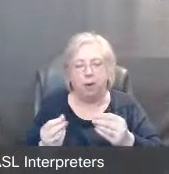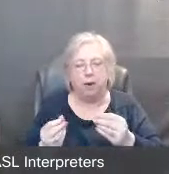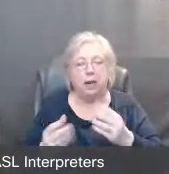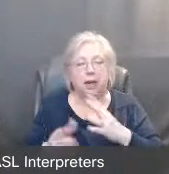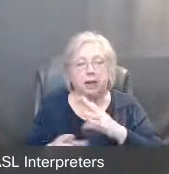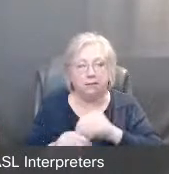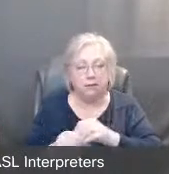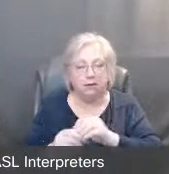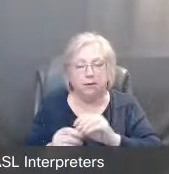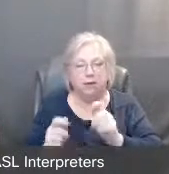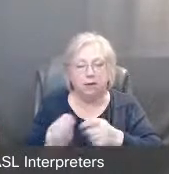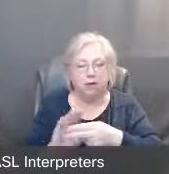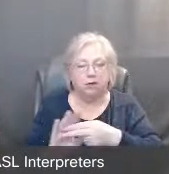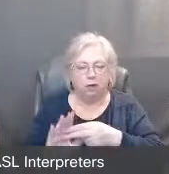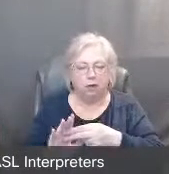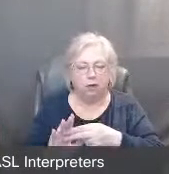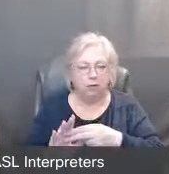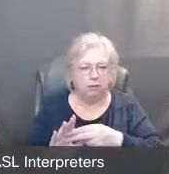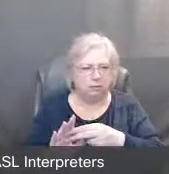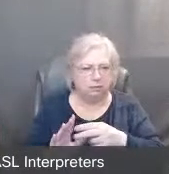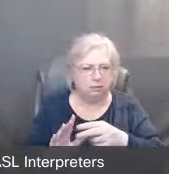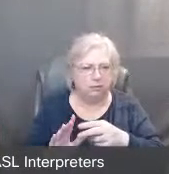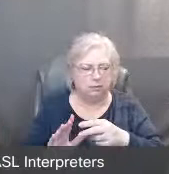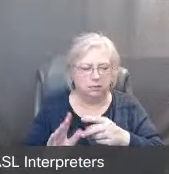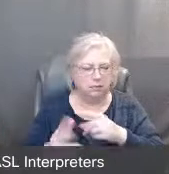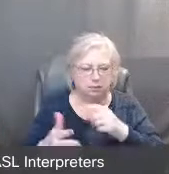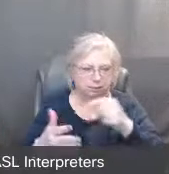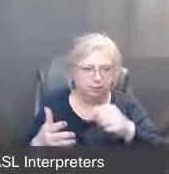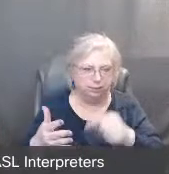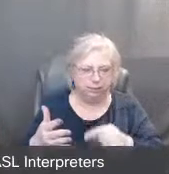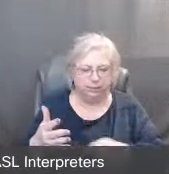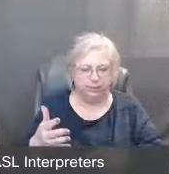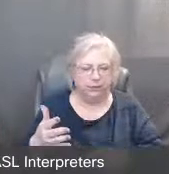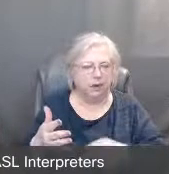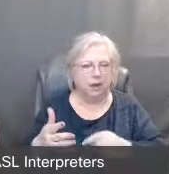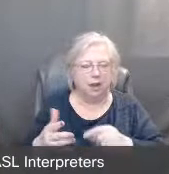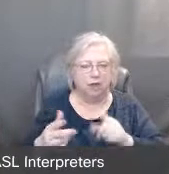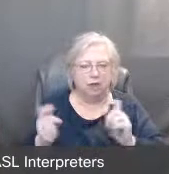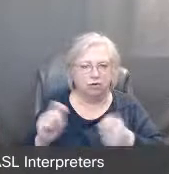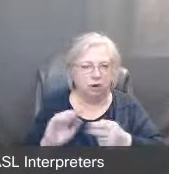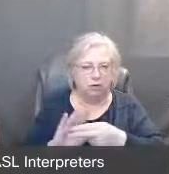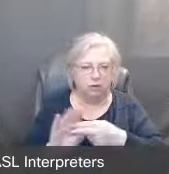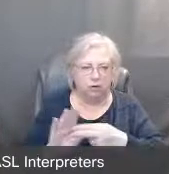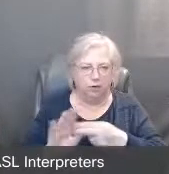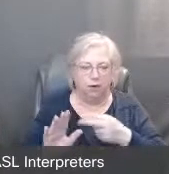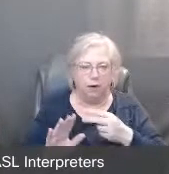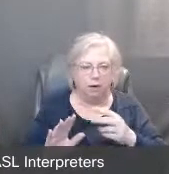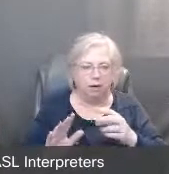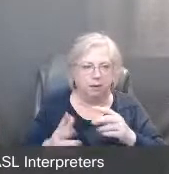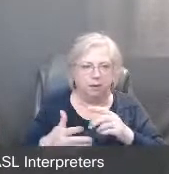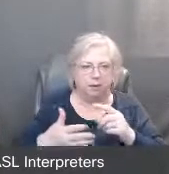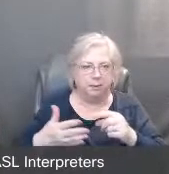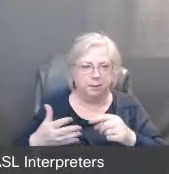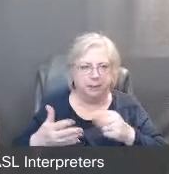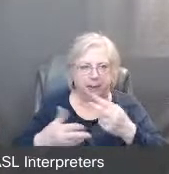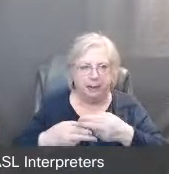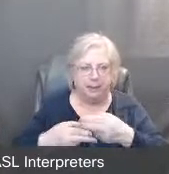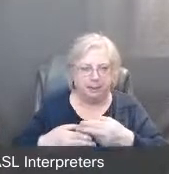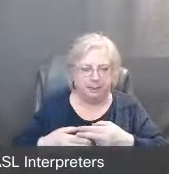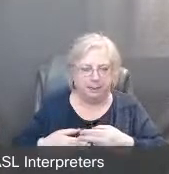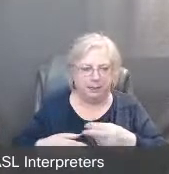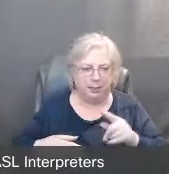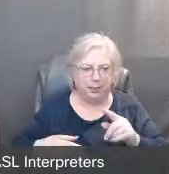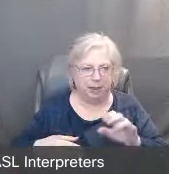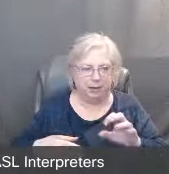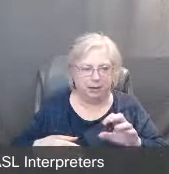rezoning, CUP, TUP, zoning site plan, subdivision site plan, SUP, land alteration, or